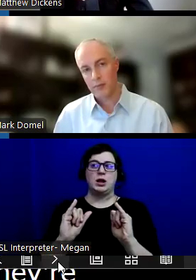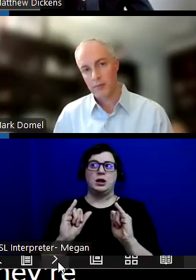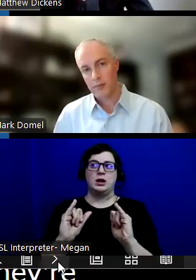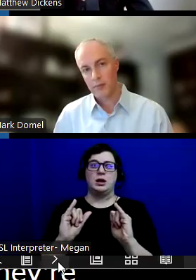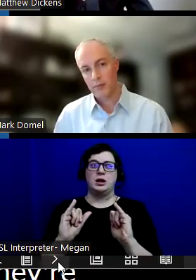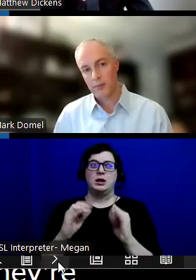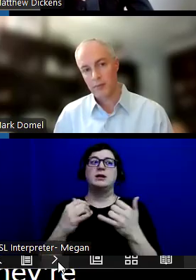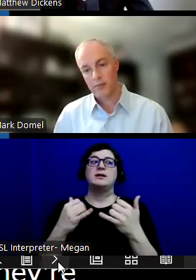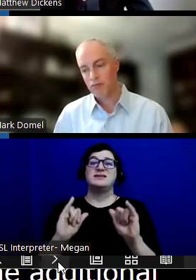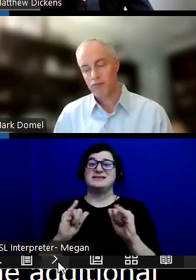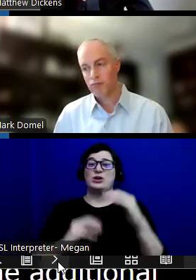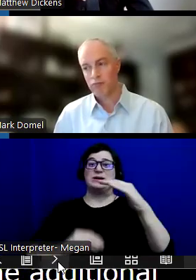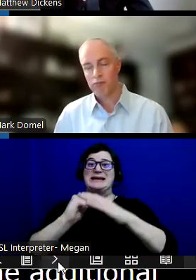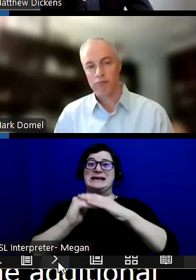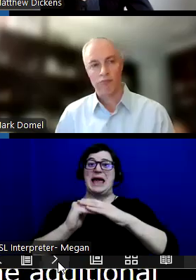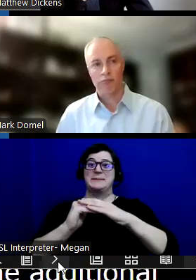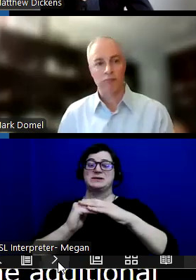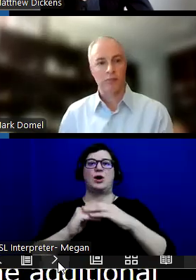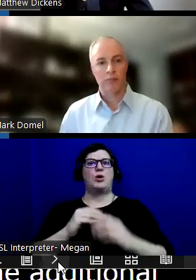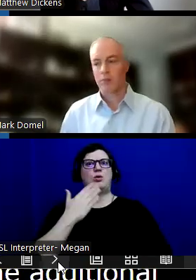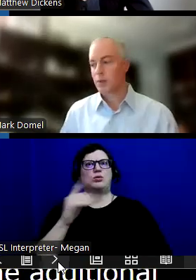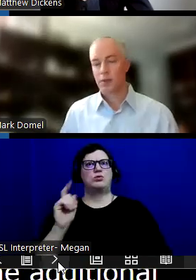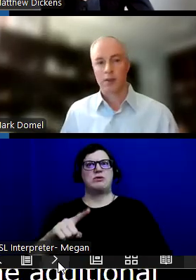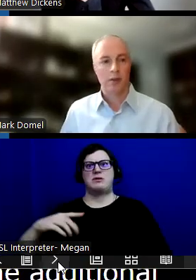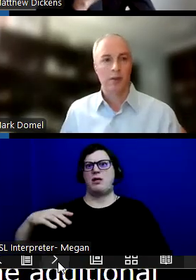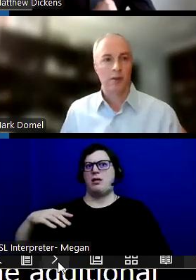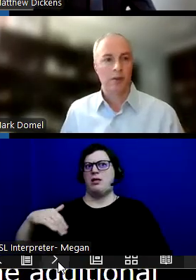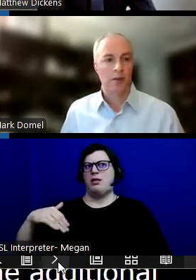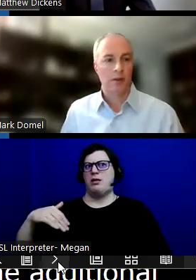That's a good question that I have not heard yet. Okay.